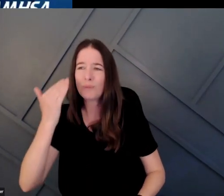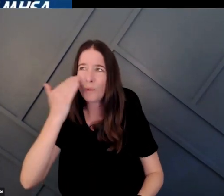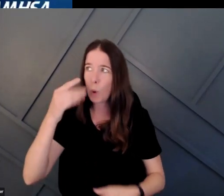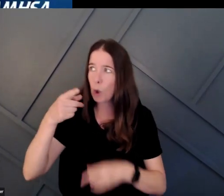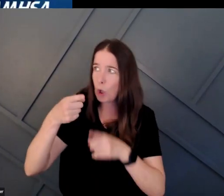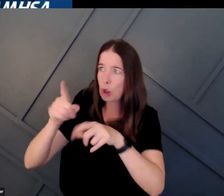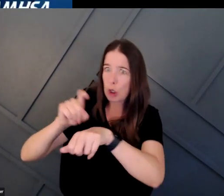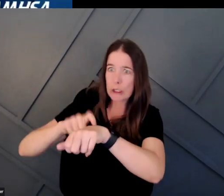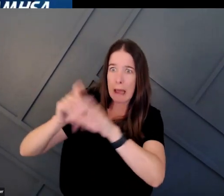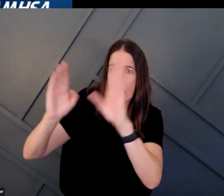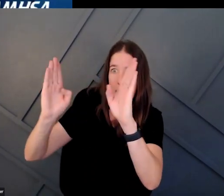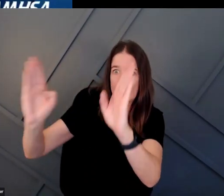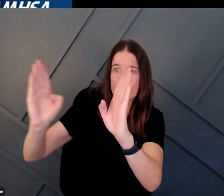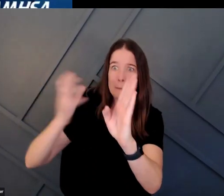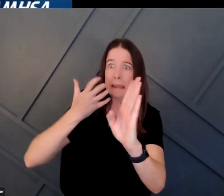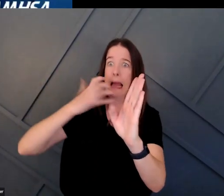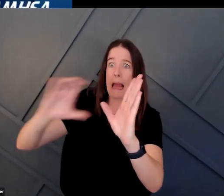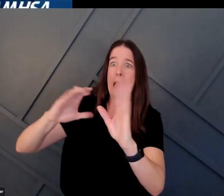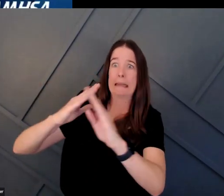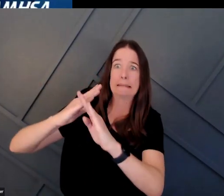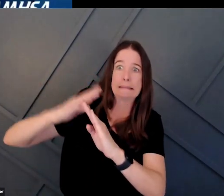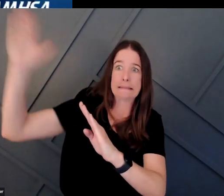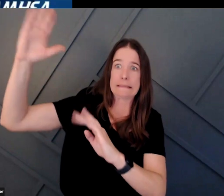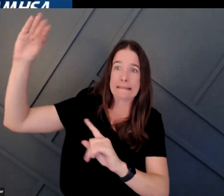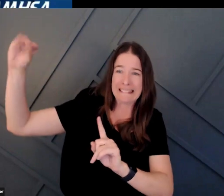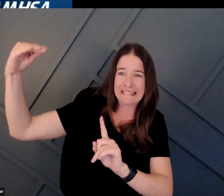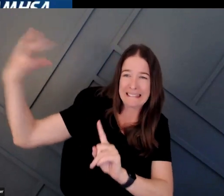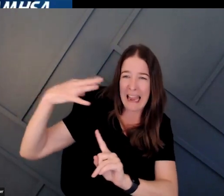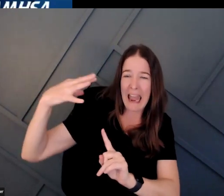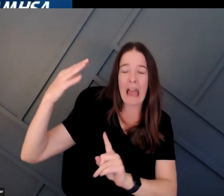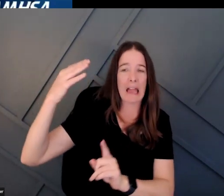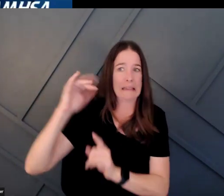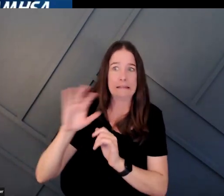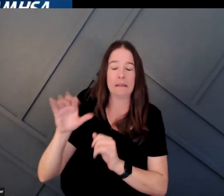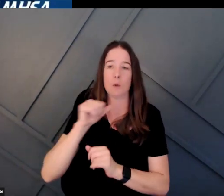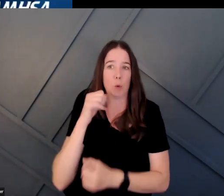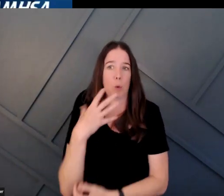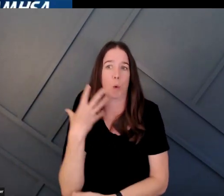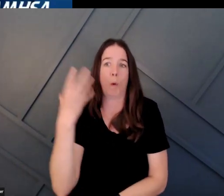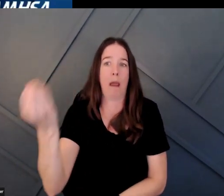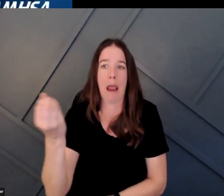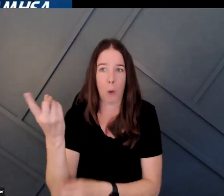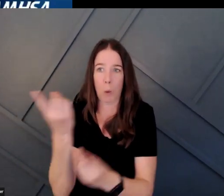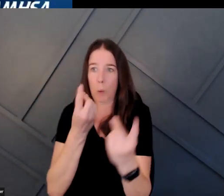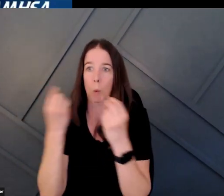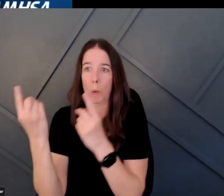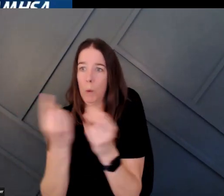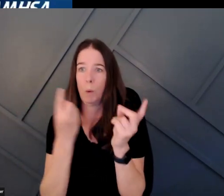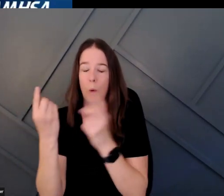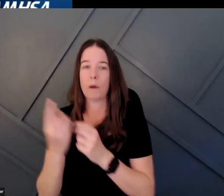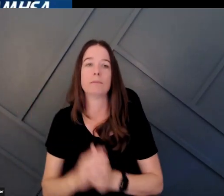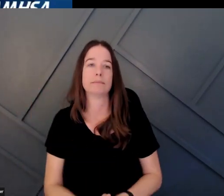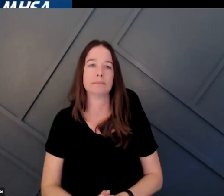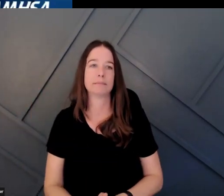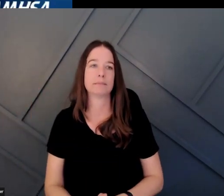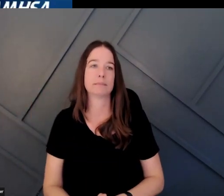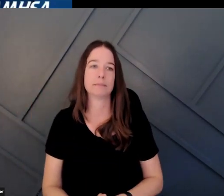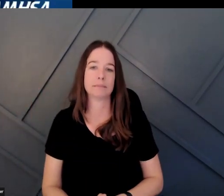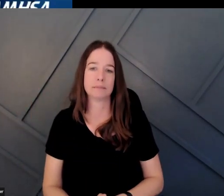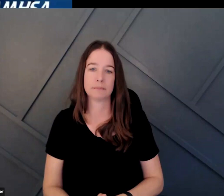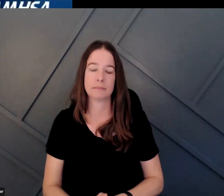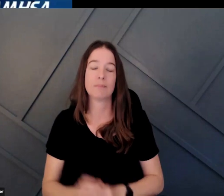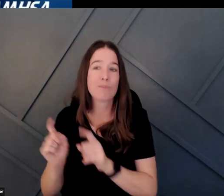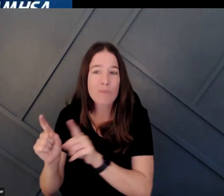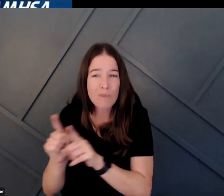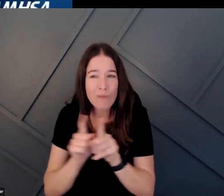but we also perhaps are not as aware of how this interacts with the body's inflammation. And some of the effects of an extreme